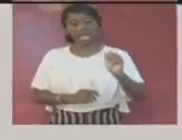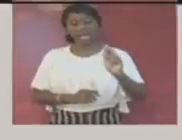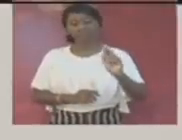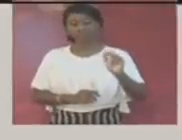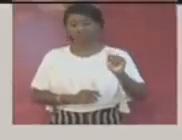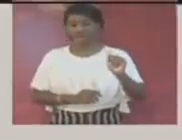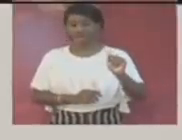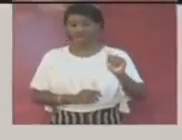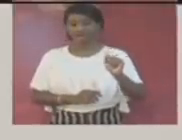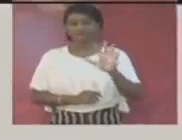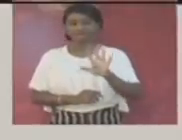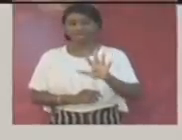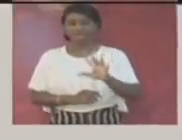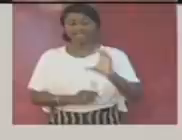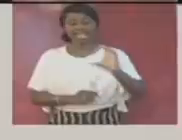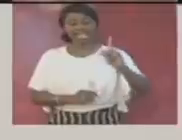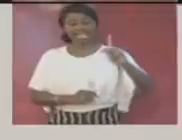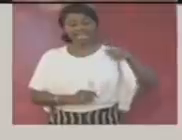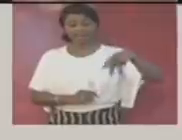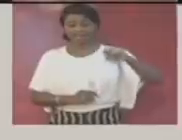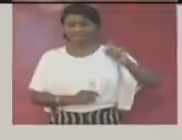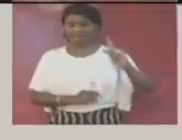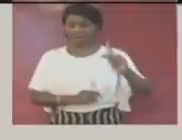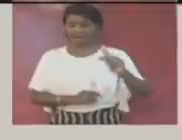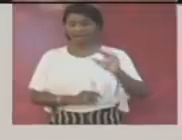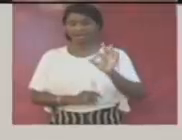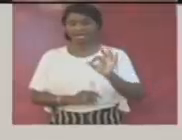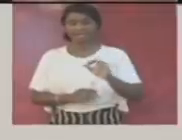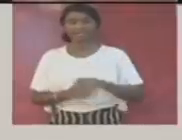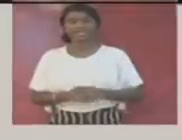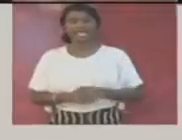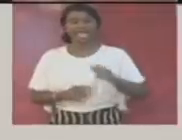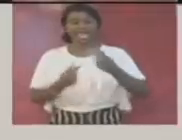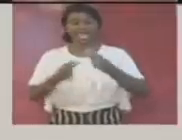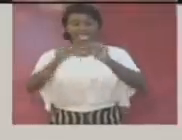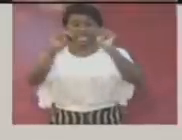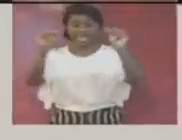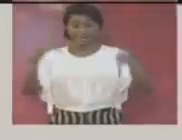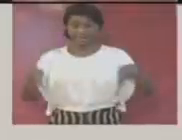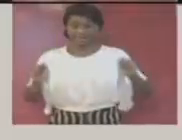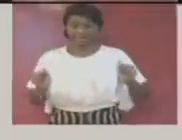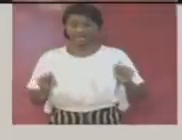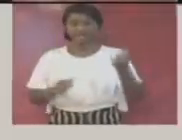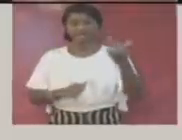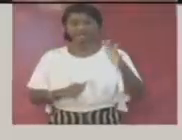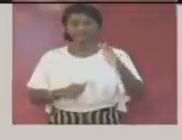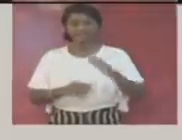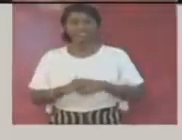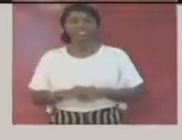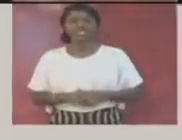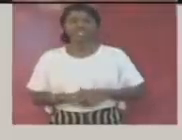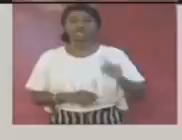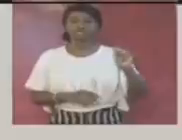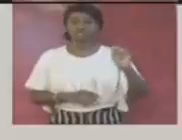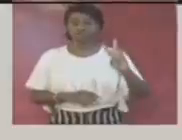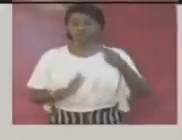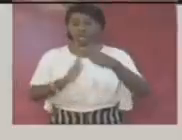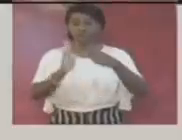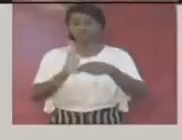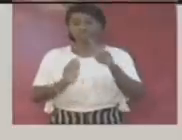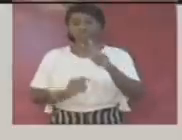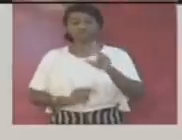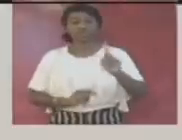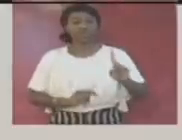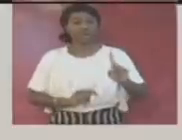5, Cape Park Hotel 97, at the Napa 15 persons, at the Tradewind Hotel 21, and at Southern